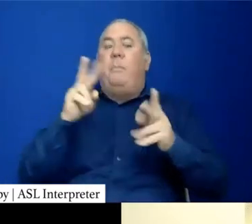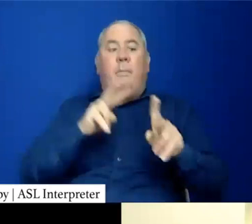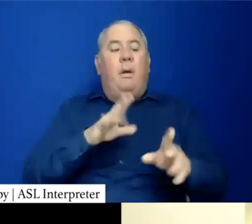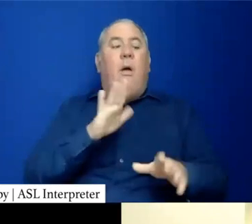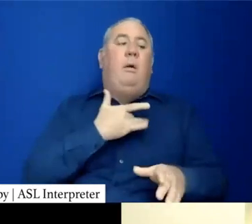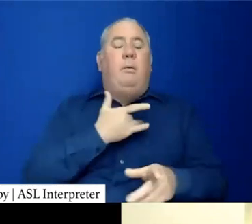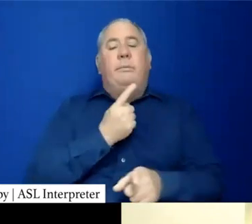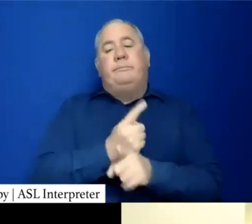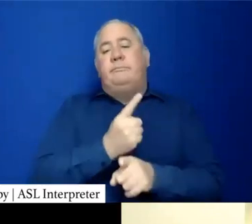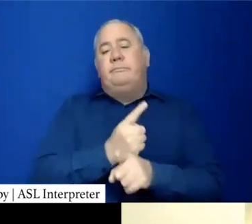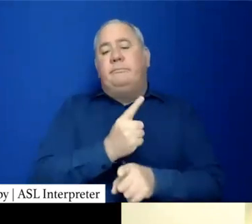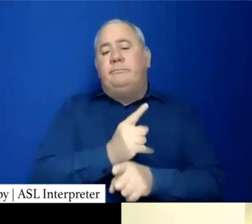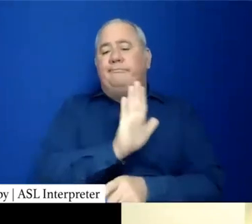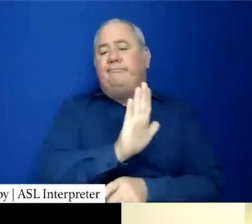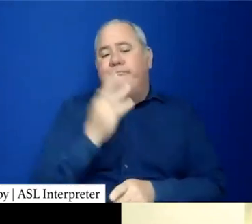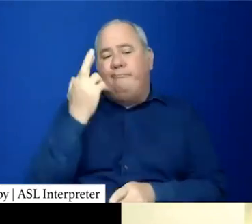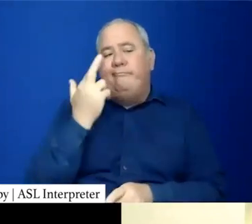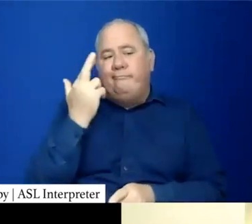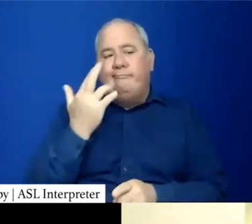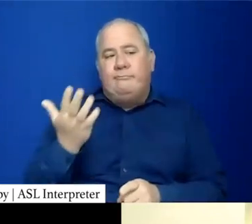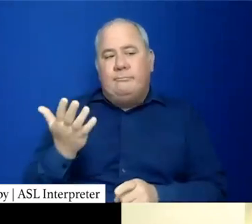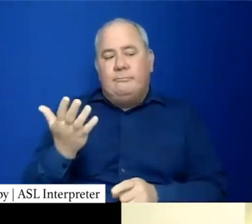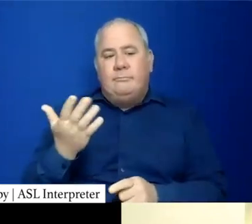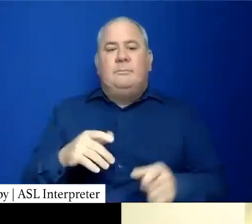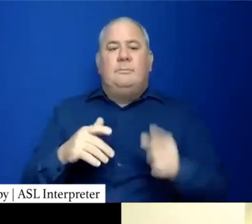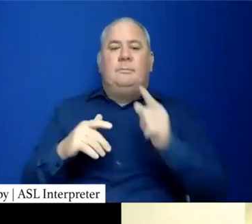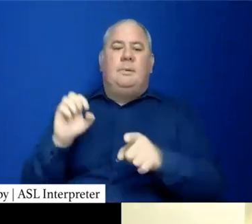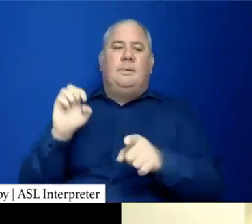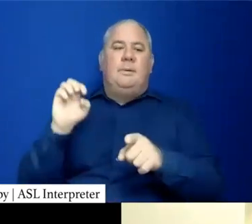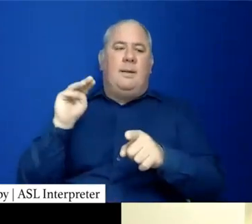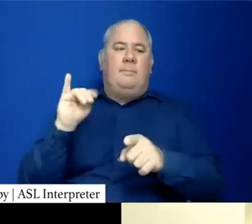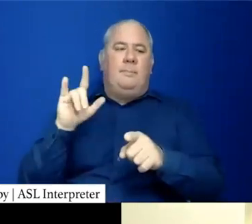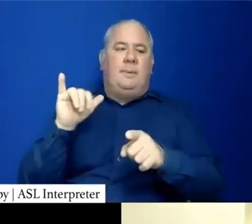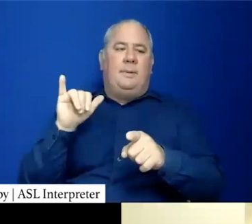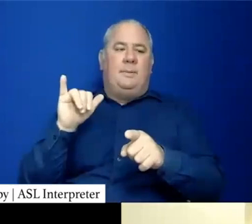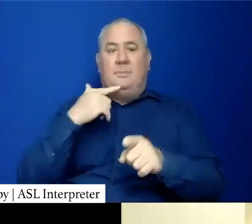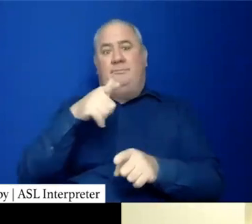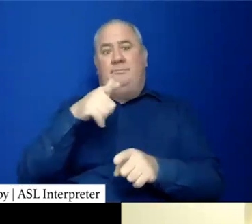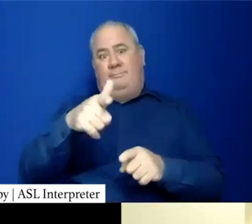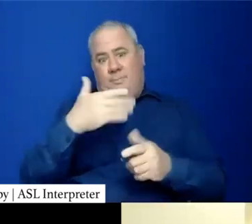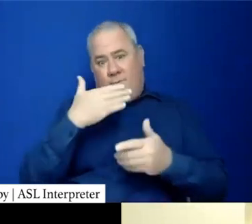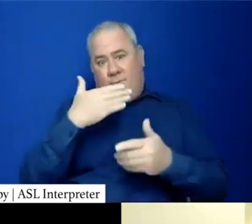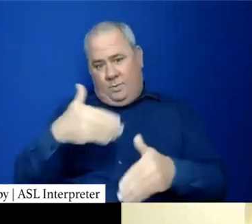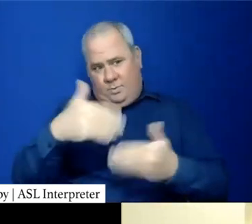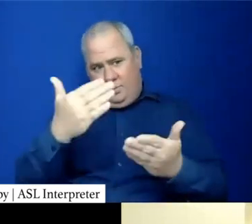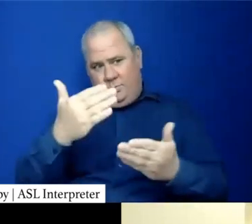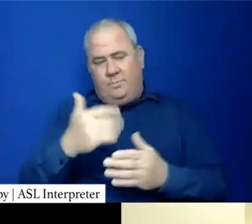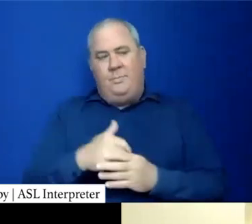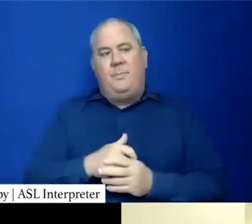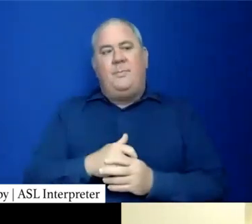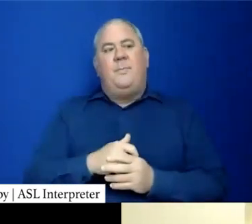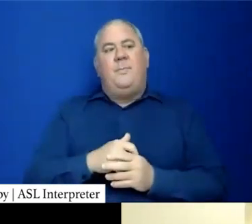Emily, thank you so much for bringing up the issue that ableism and kind of contact COVID,